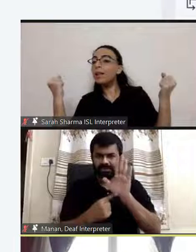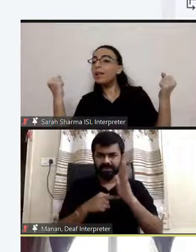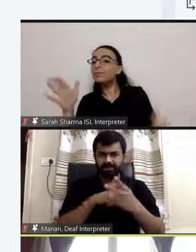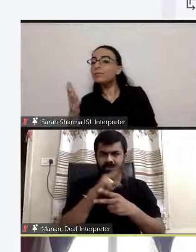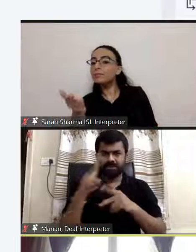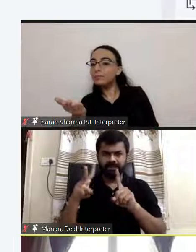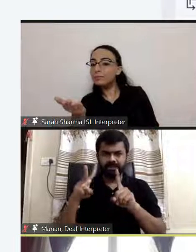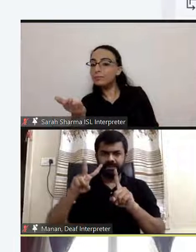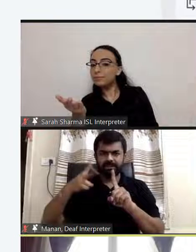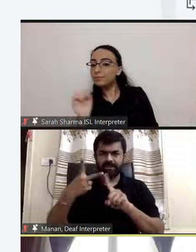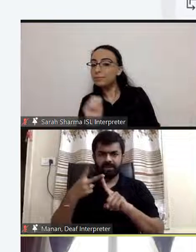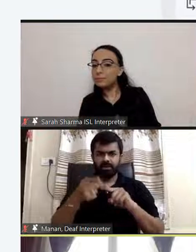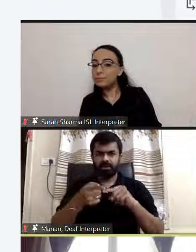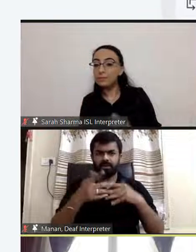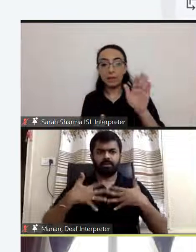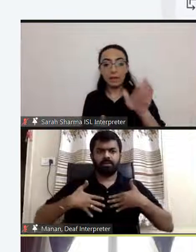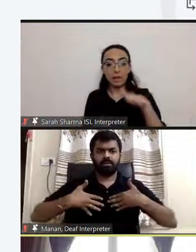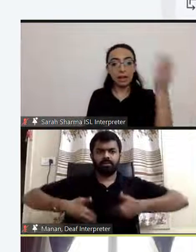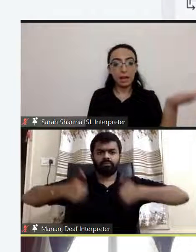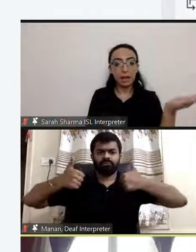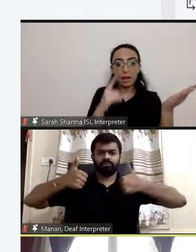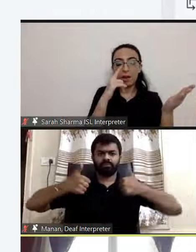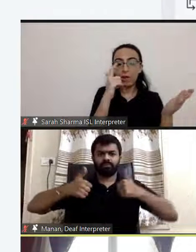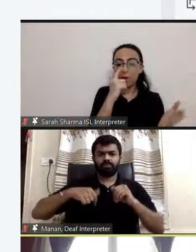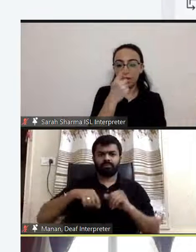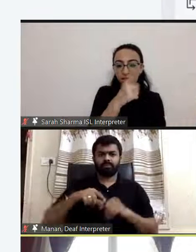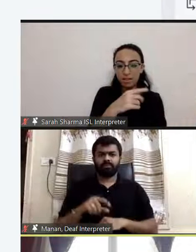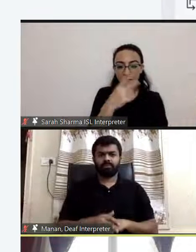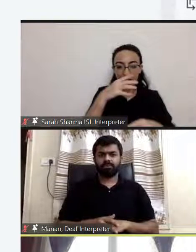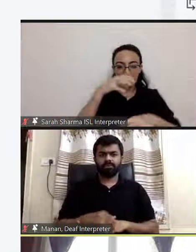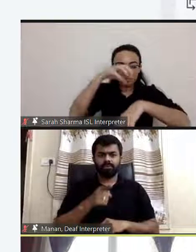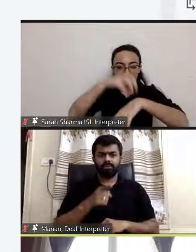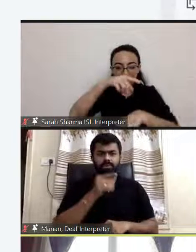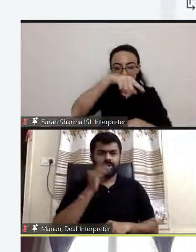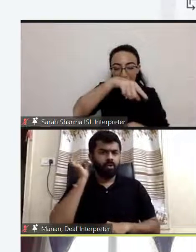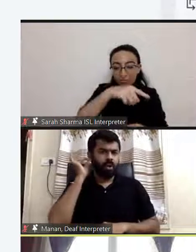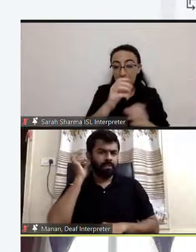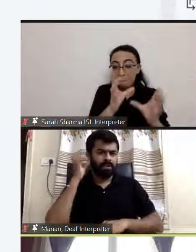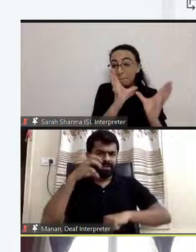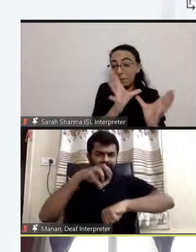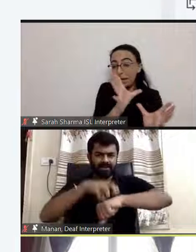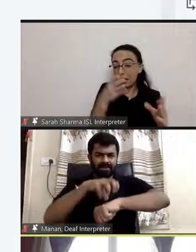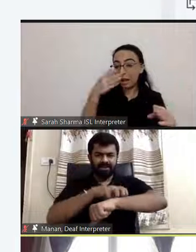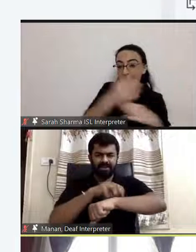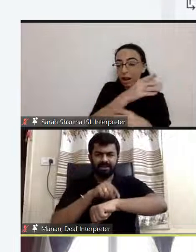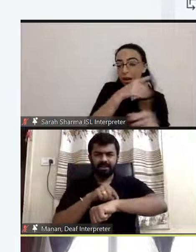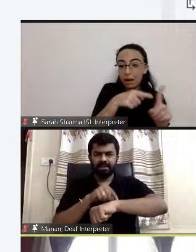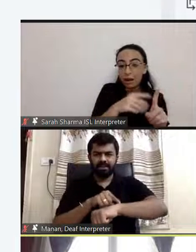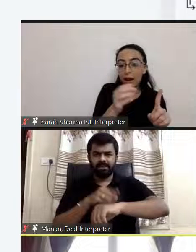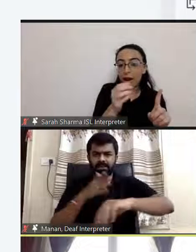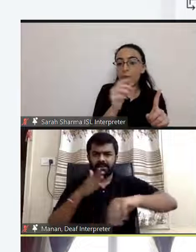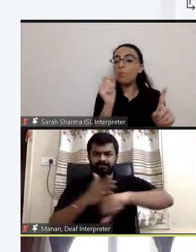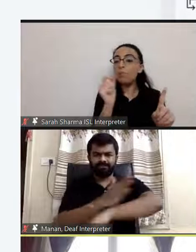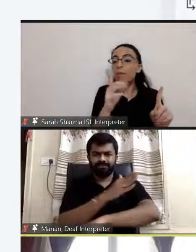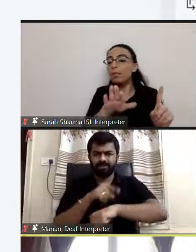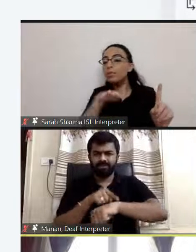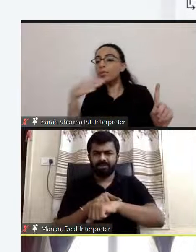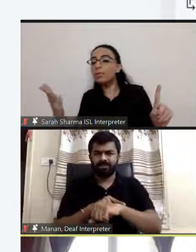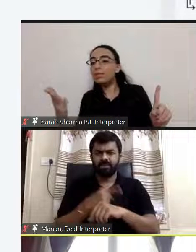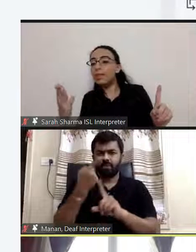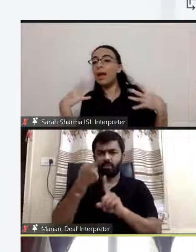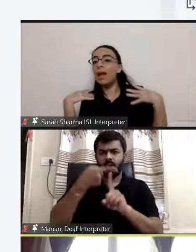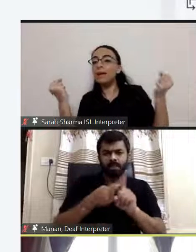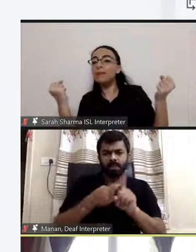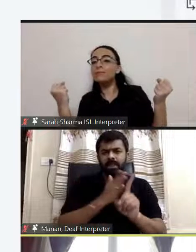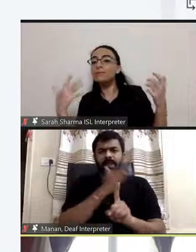a woman who had a very big wound on his foot. And then after 1 month, you have a very cured and